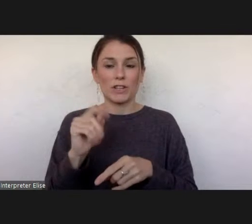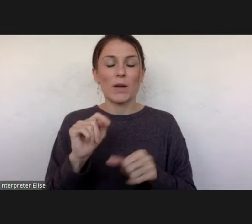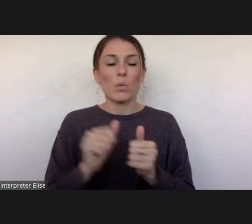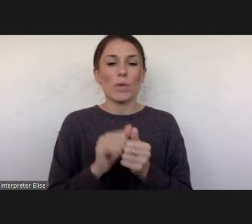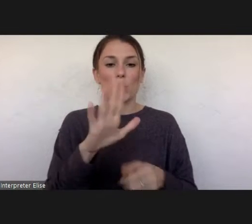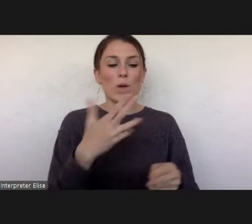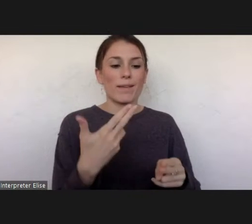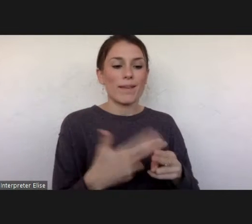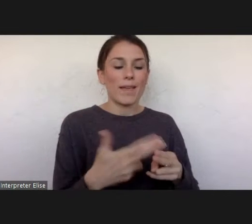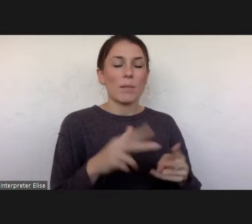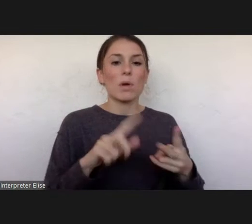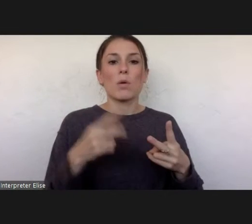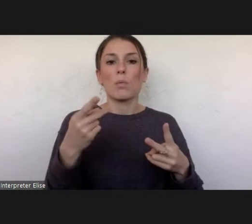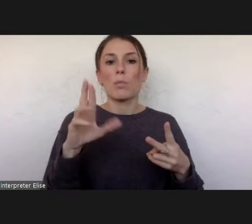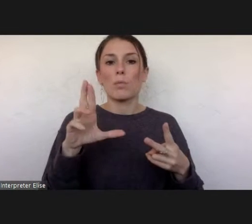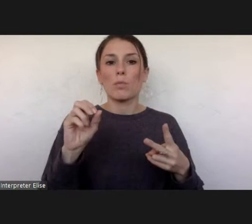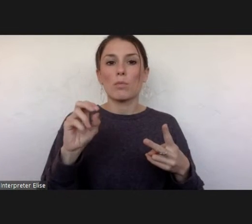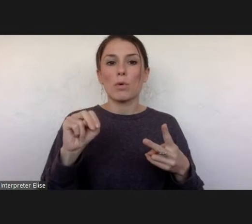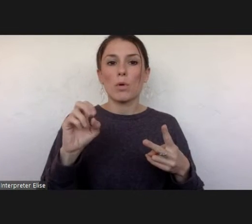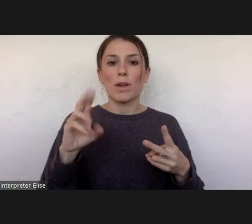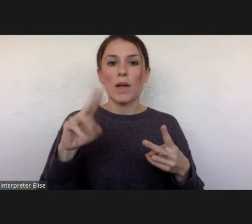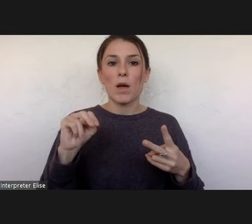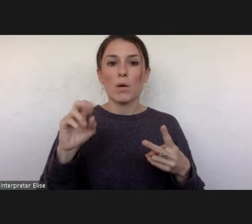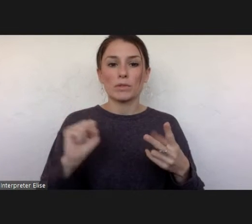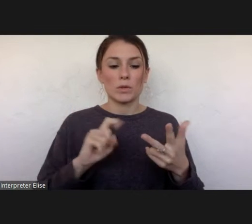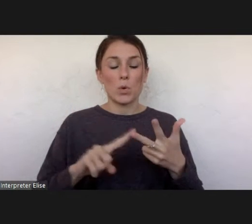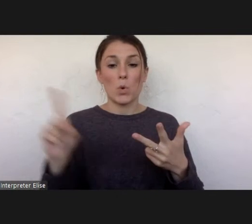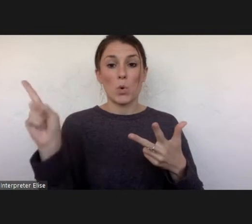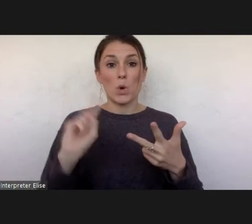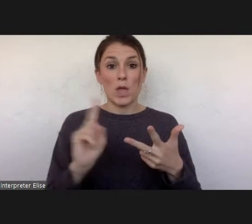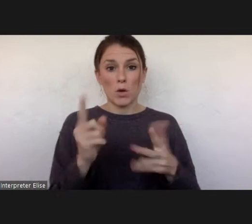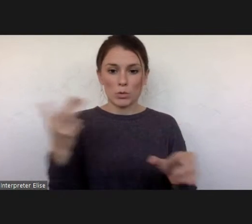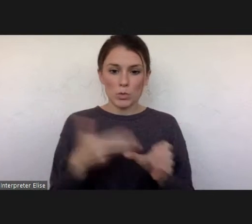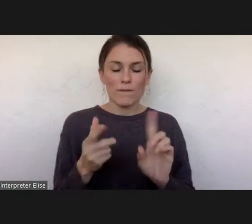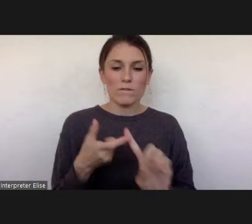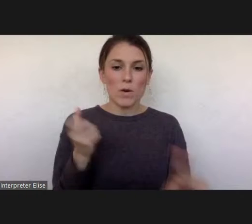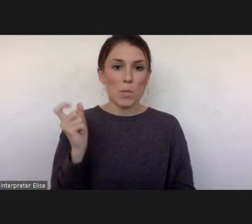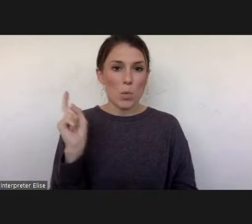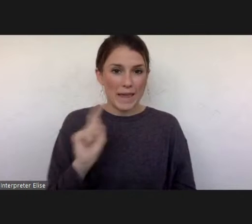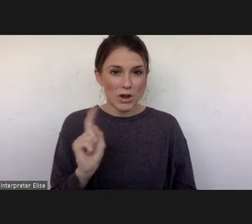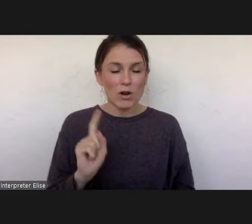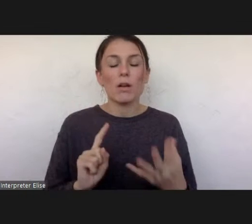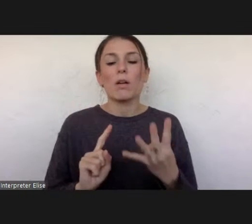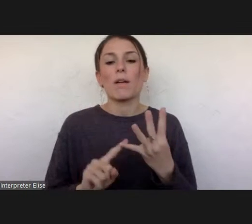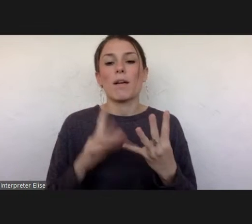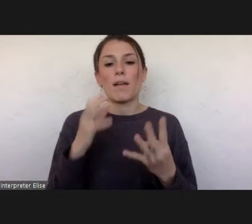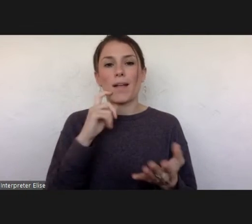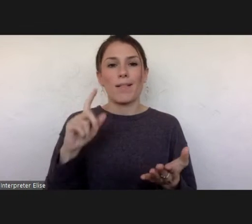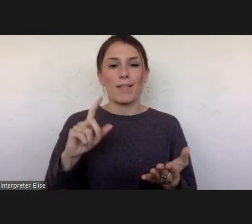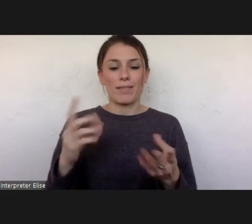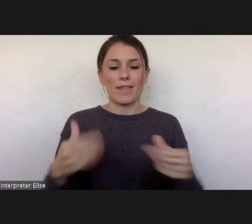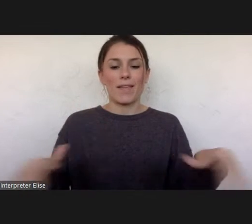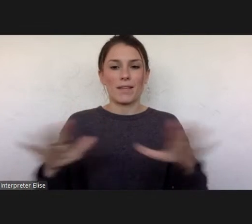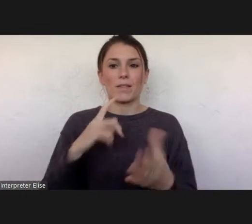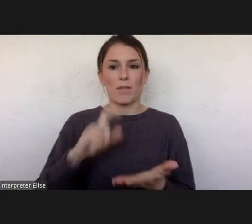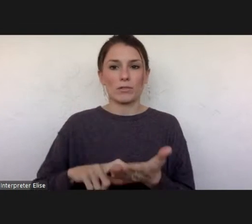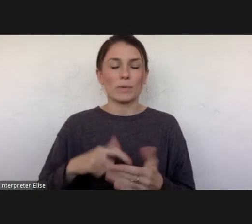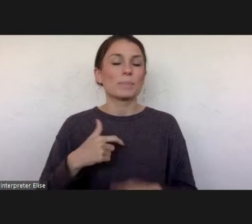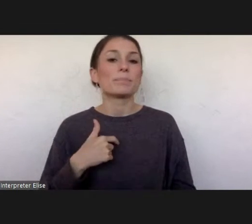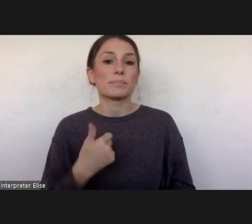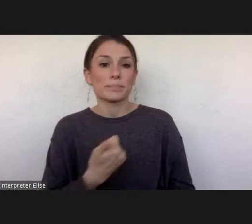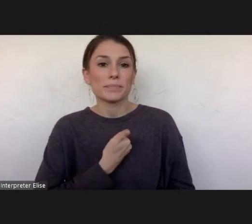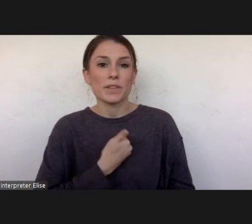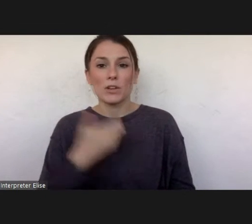us from, as well as your land acknowledgements. I am a dark-skinned African woman